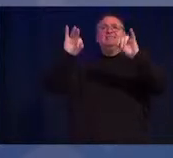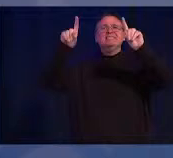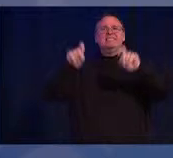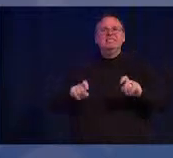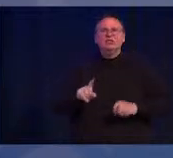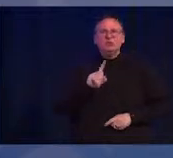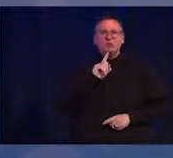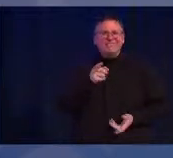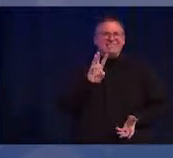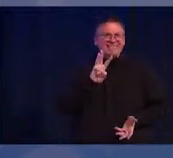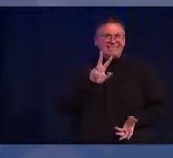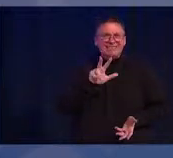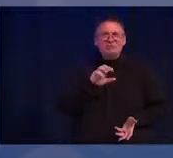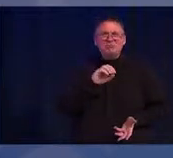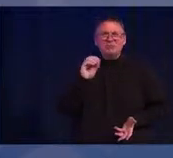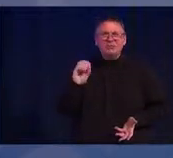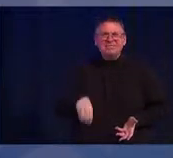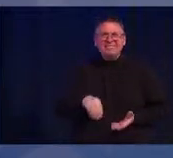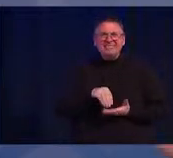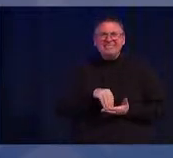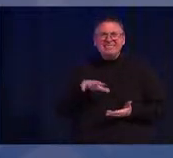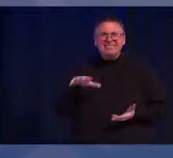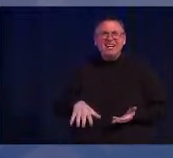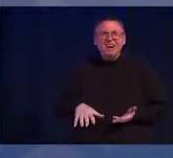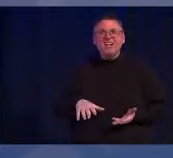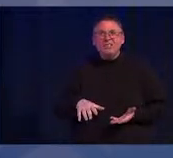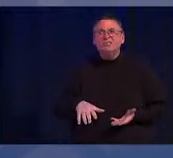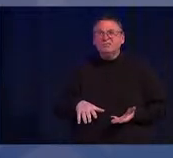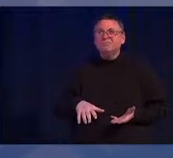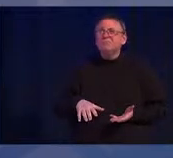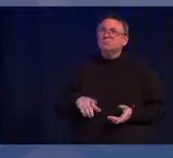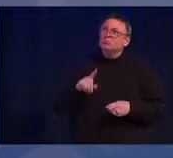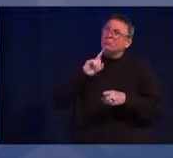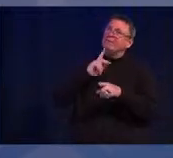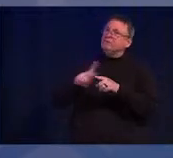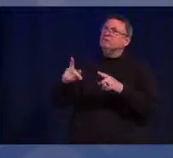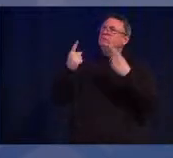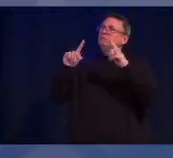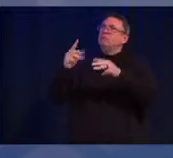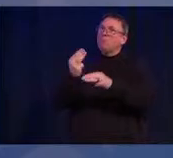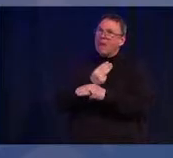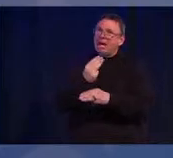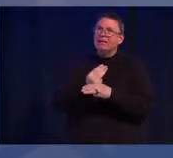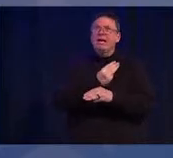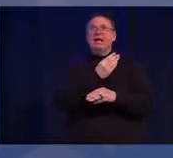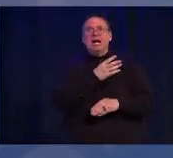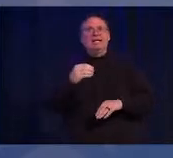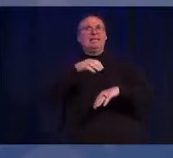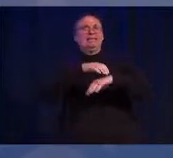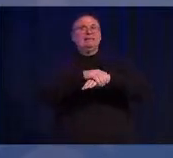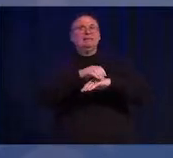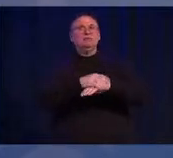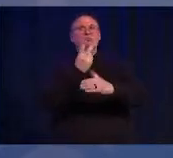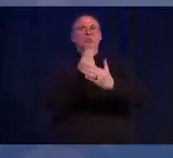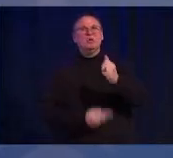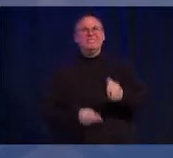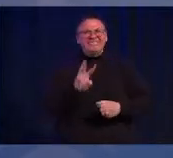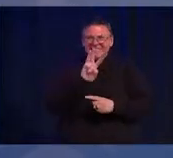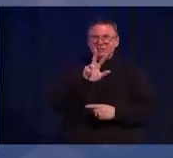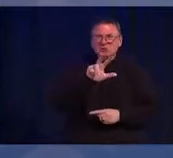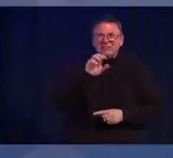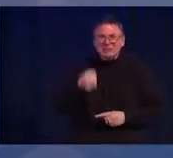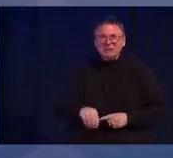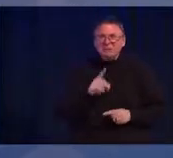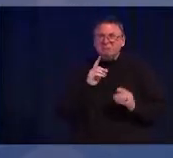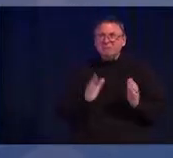63% of our students are proficient in math and English. When I was in school, 63% was an